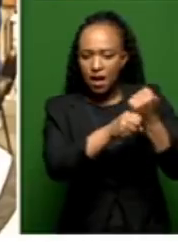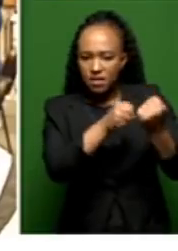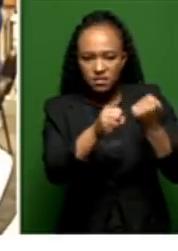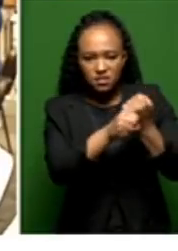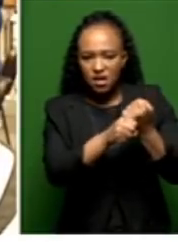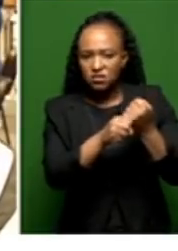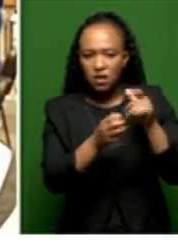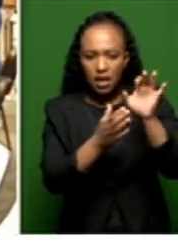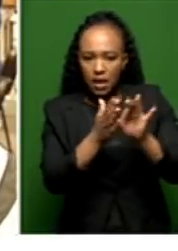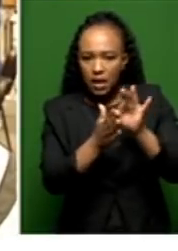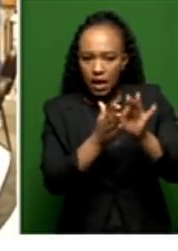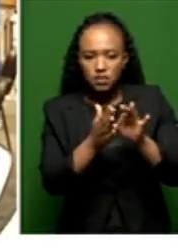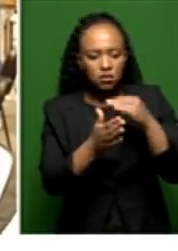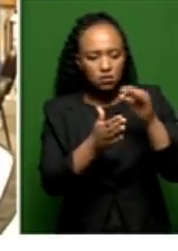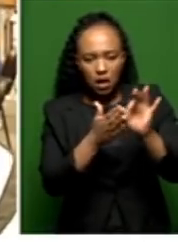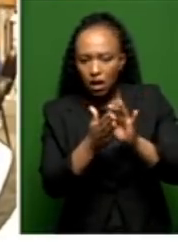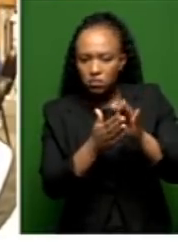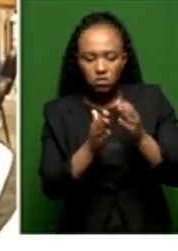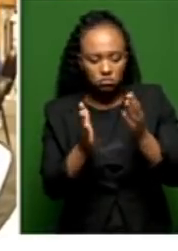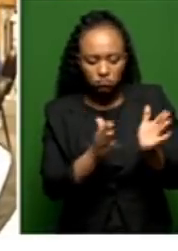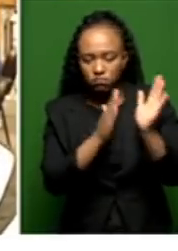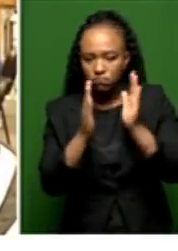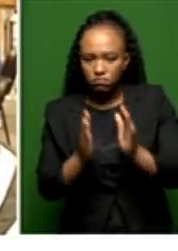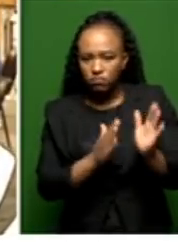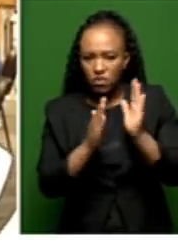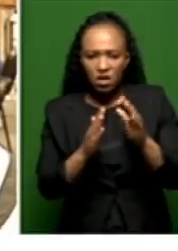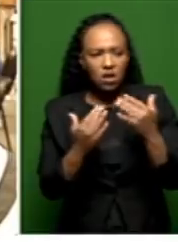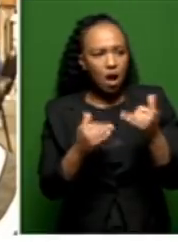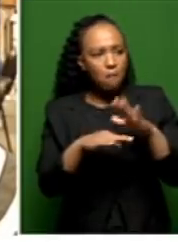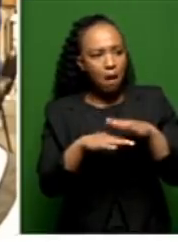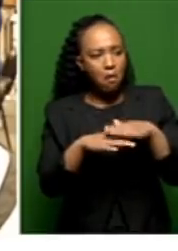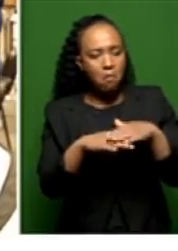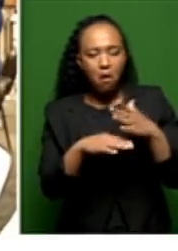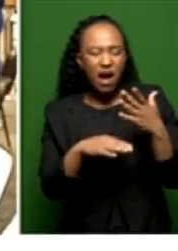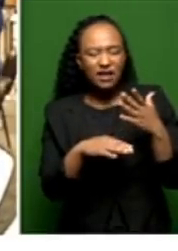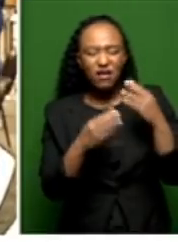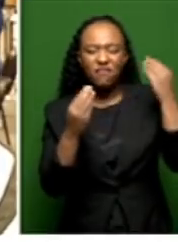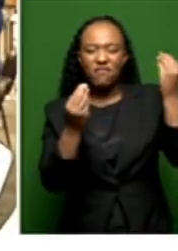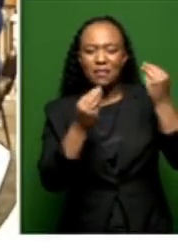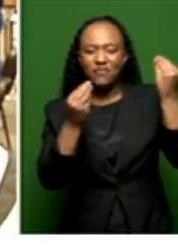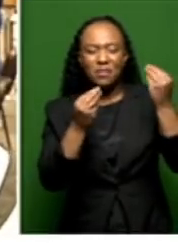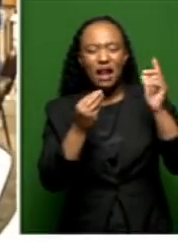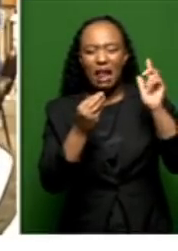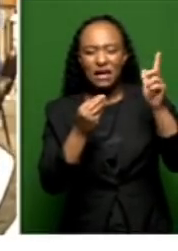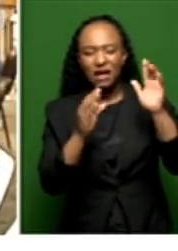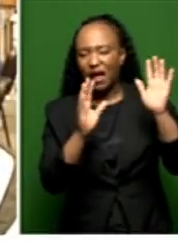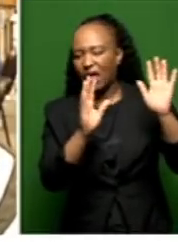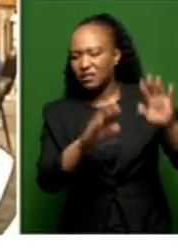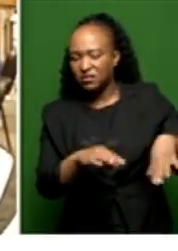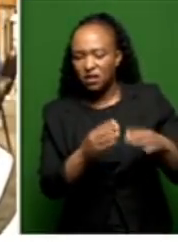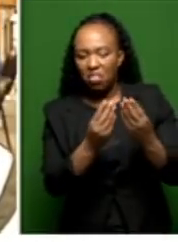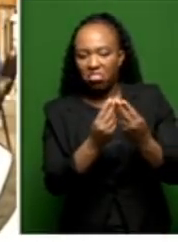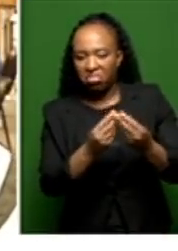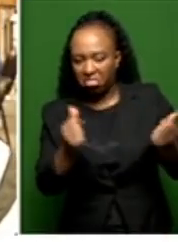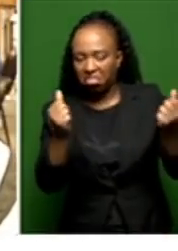number of elections. They tend to lose popularity and they tend to kind of disappear into the sunset in a lot